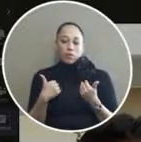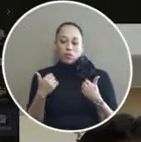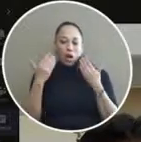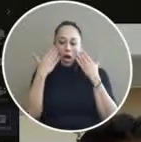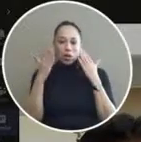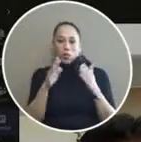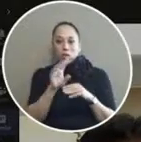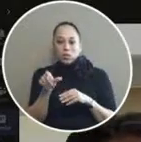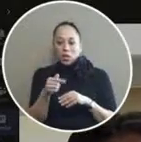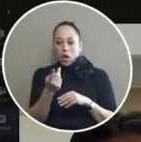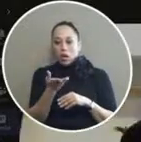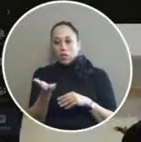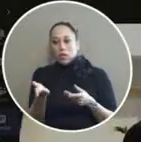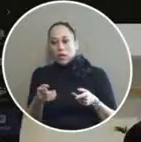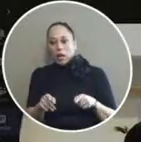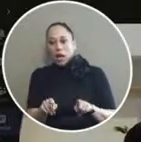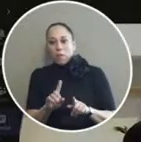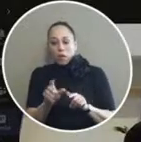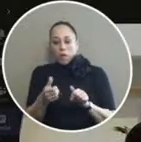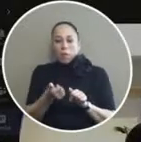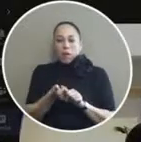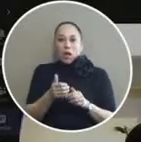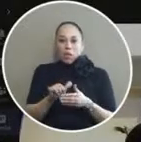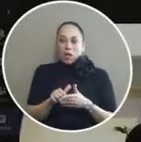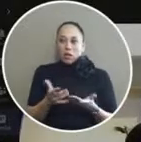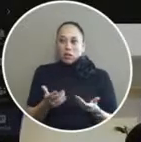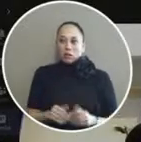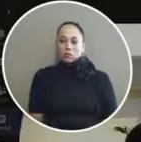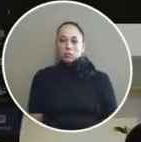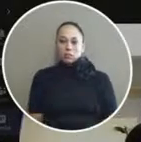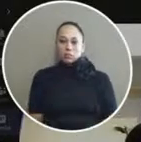if there's anything else going on behind the scenes on that one.